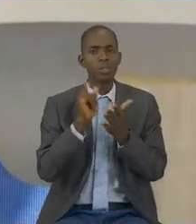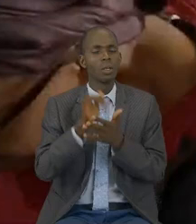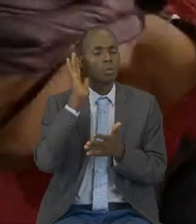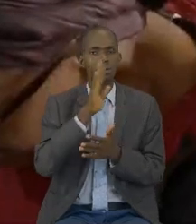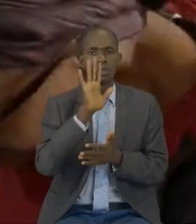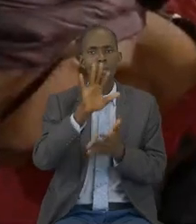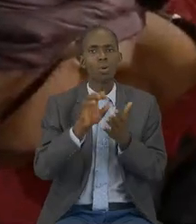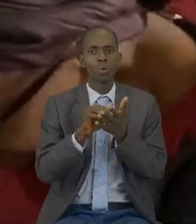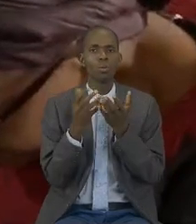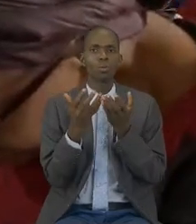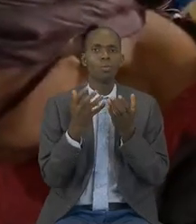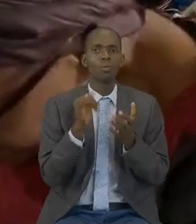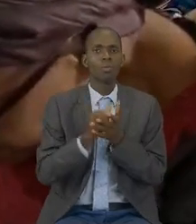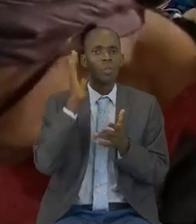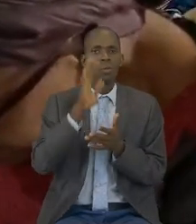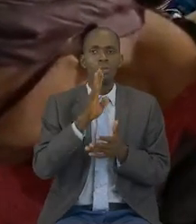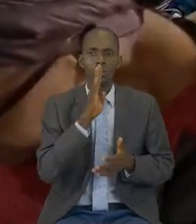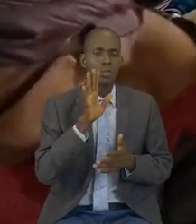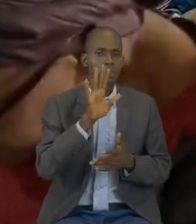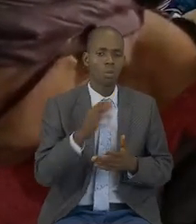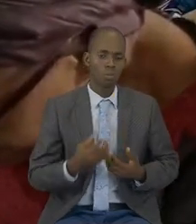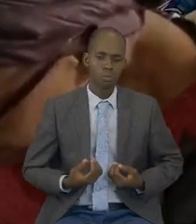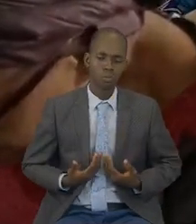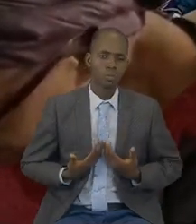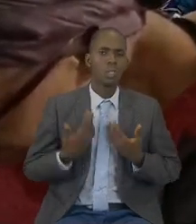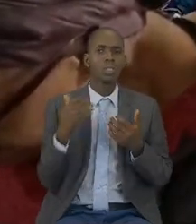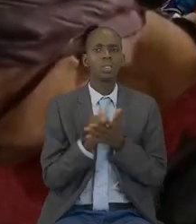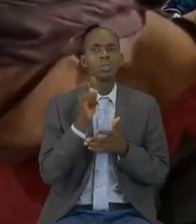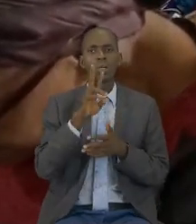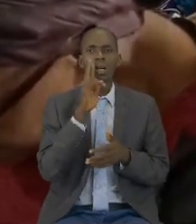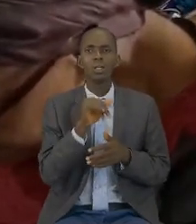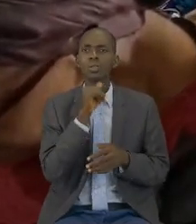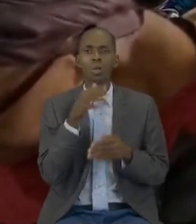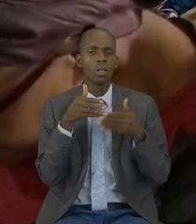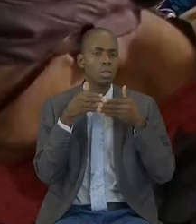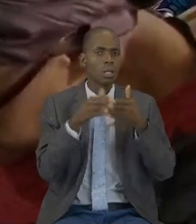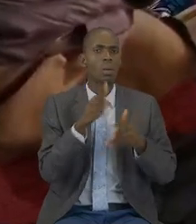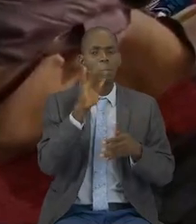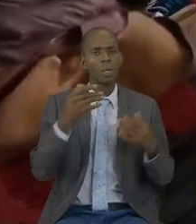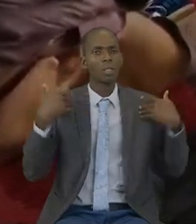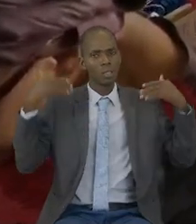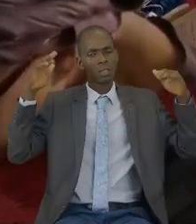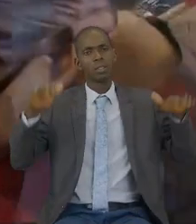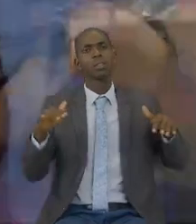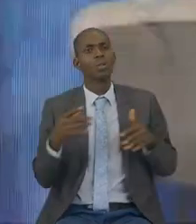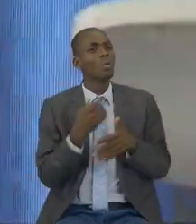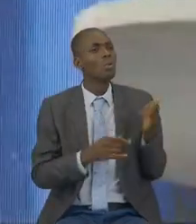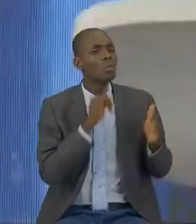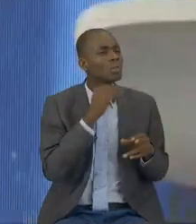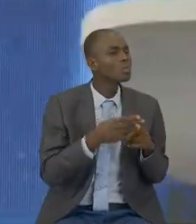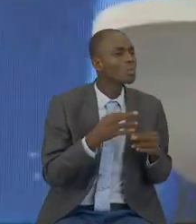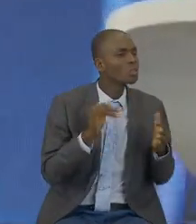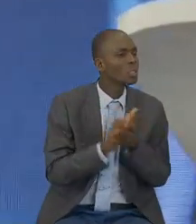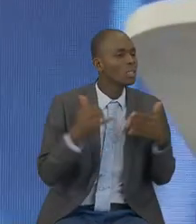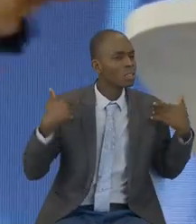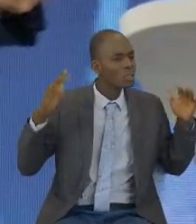desire, and that will be your passion, that you are not being led by an angel, and you're not interested. What's the name of that angel? What's